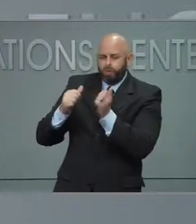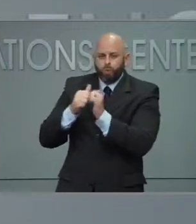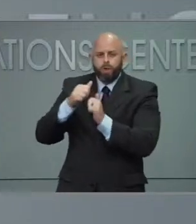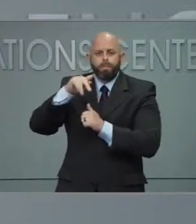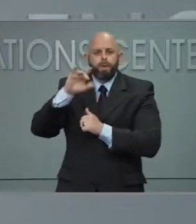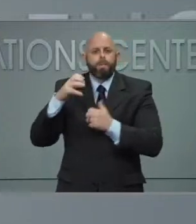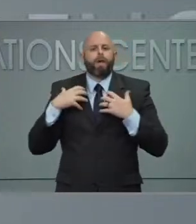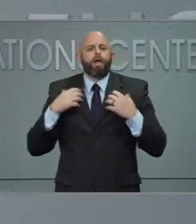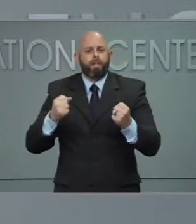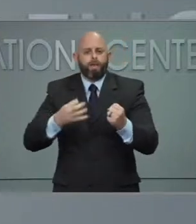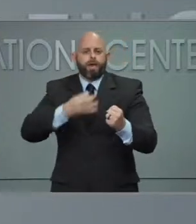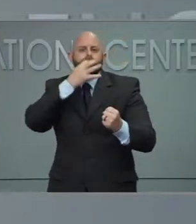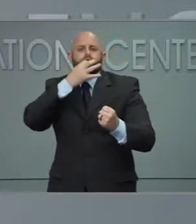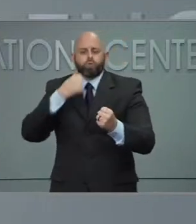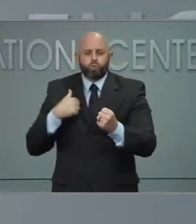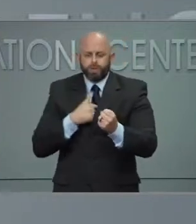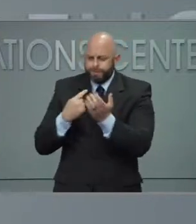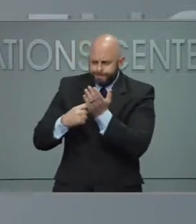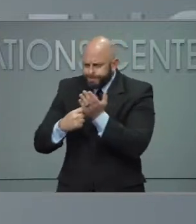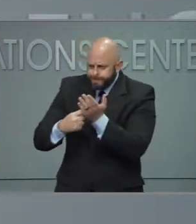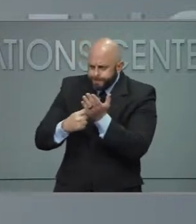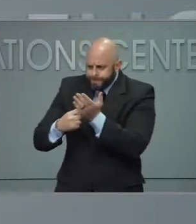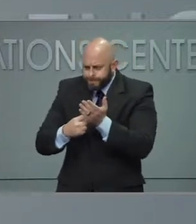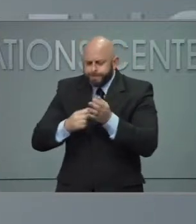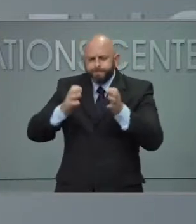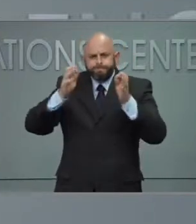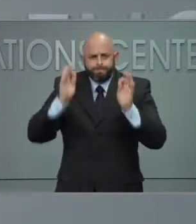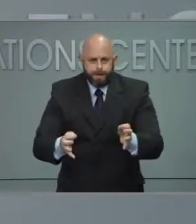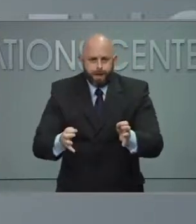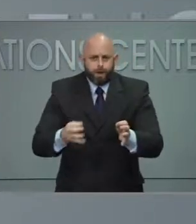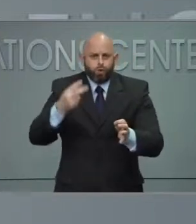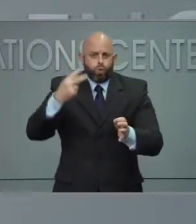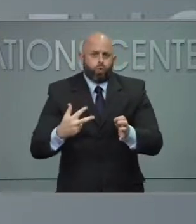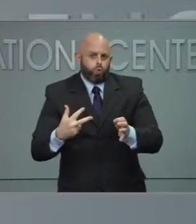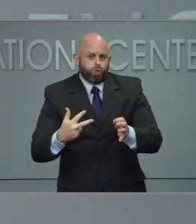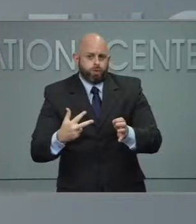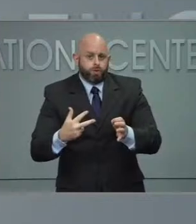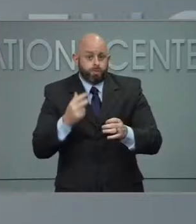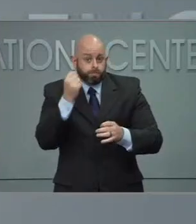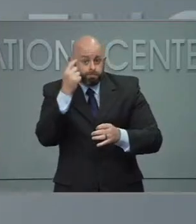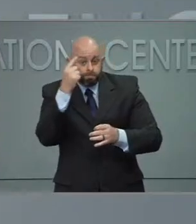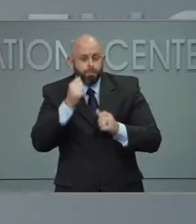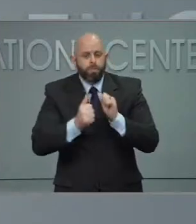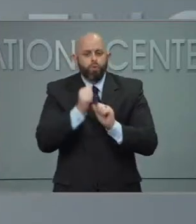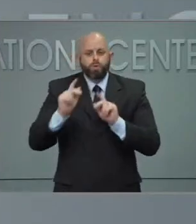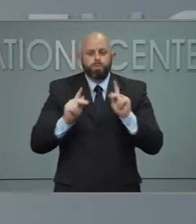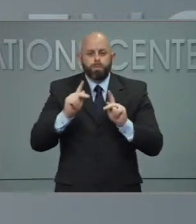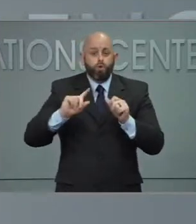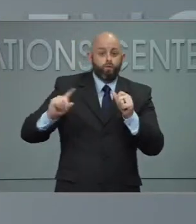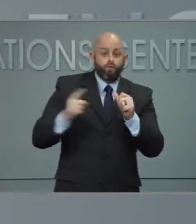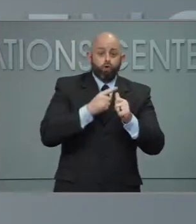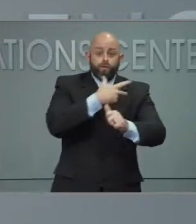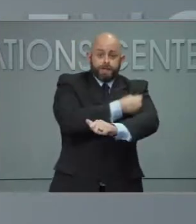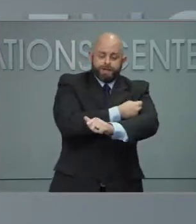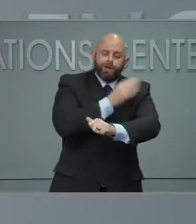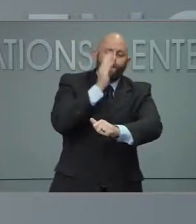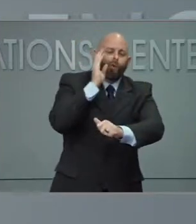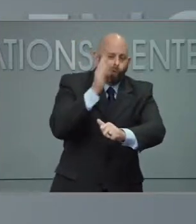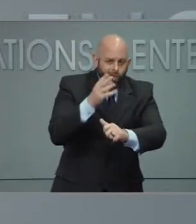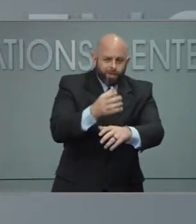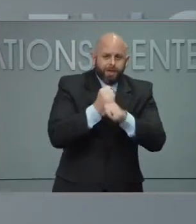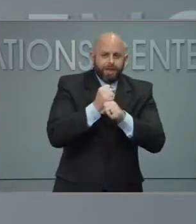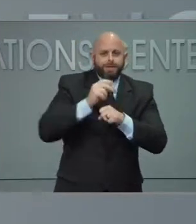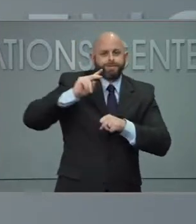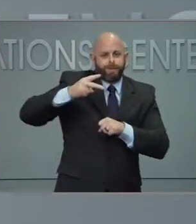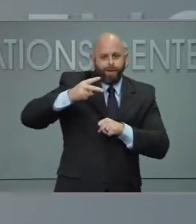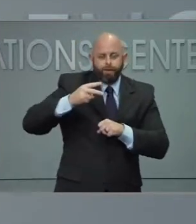least partially vaccinated, we know a couple things. First, most folks who have gotten their first vaccine are on their way to getting their second.